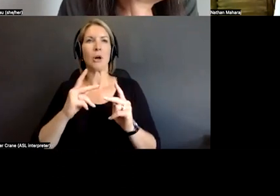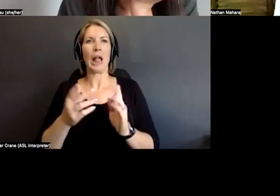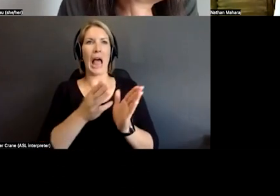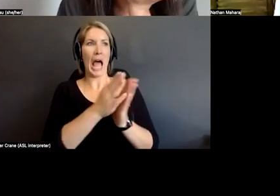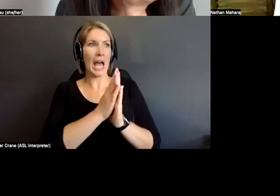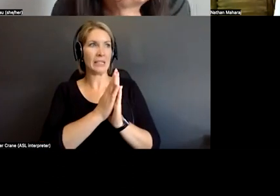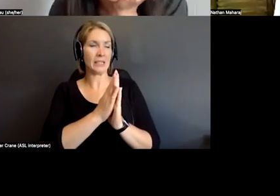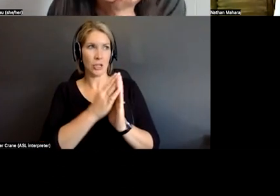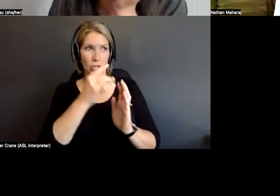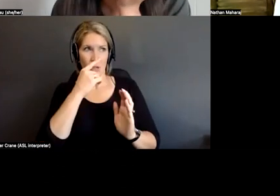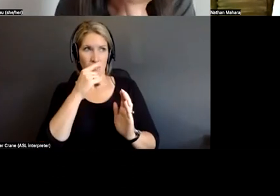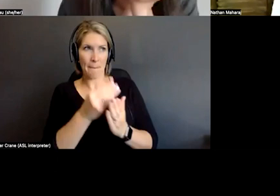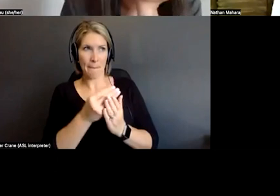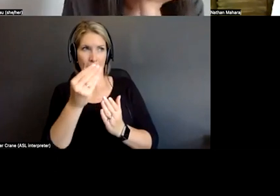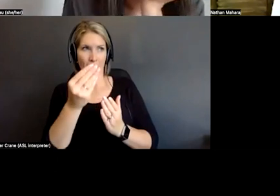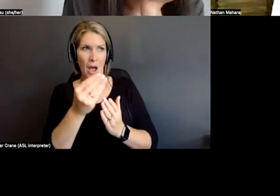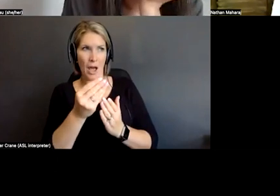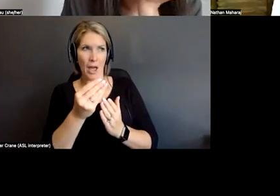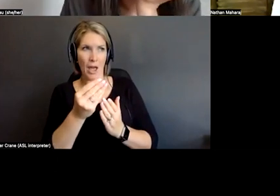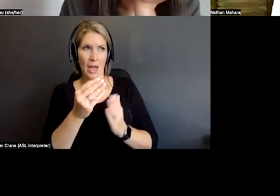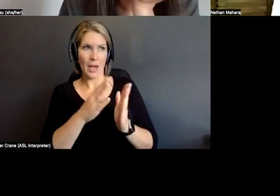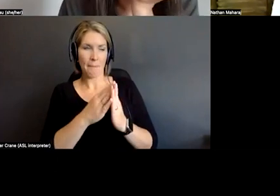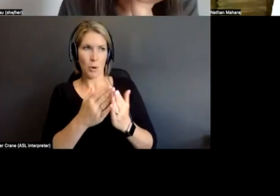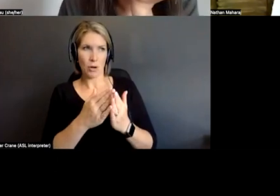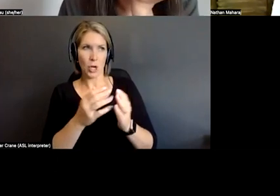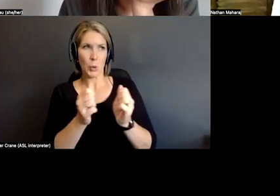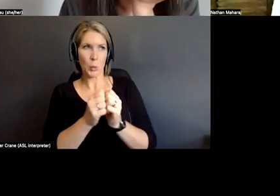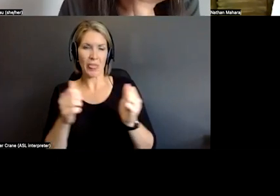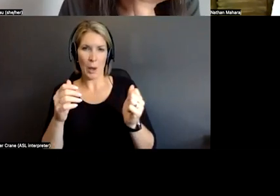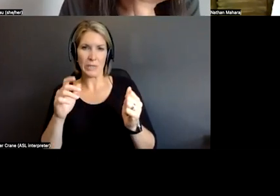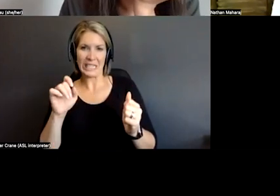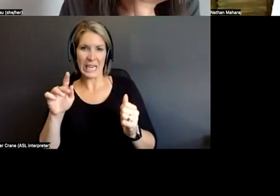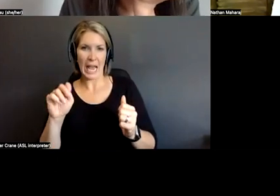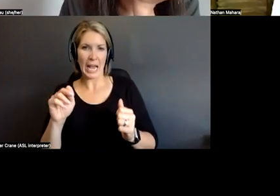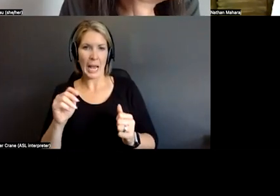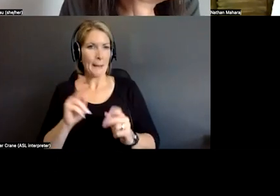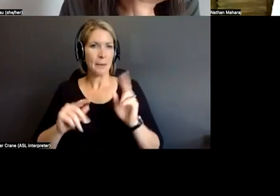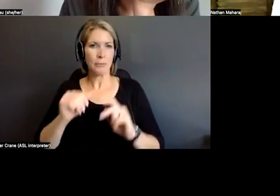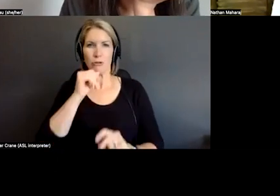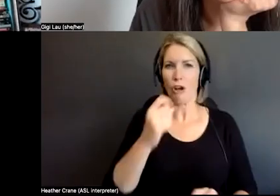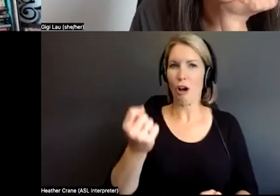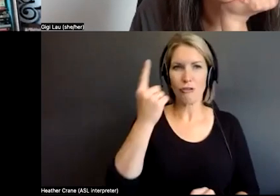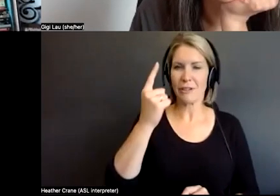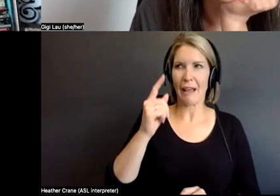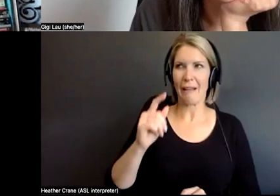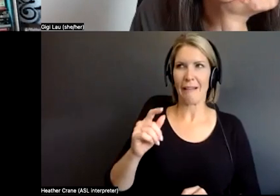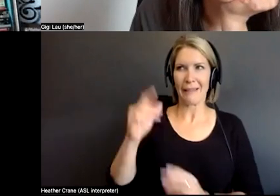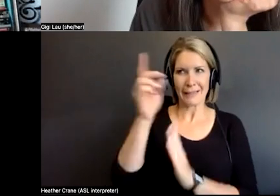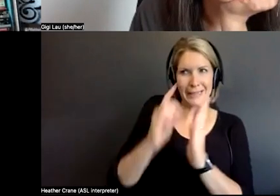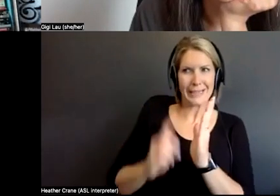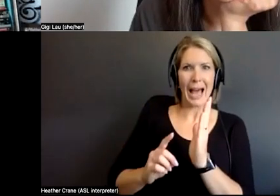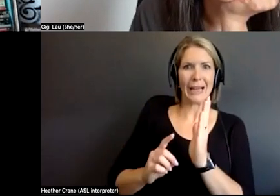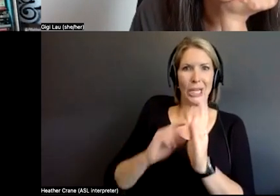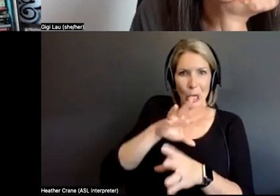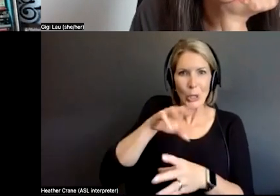stain? That they didn't understand that that was part of the design, essential part of the design. Natalie, have you